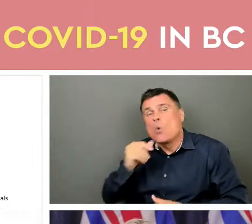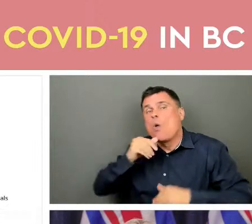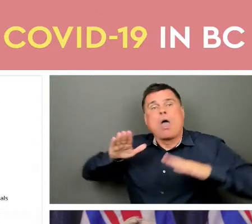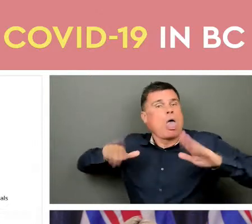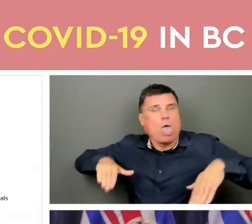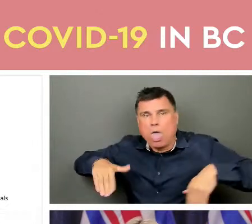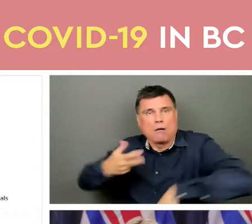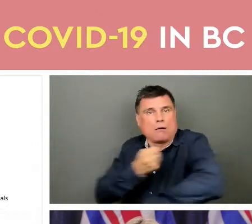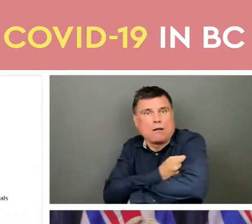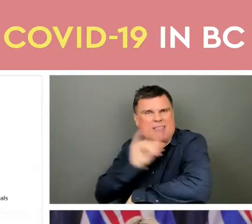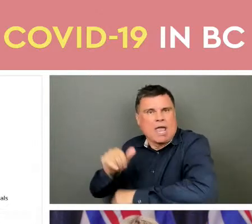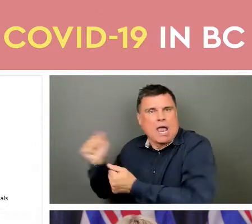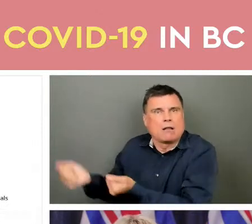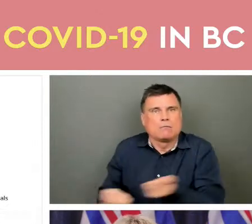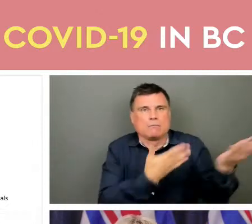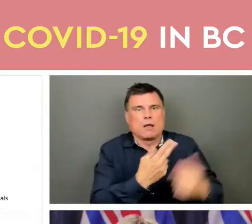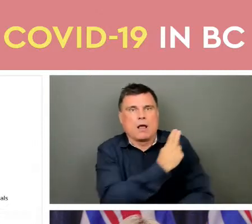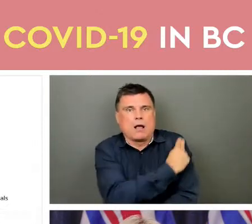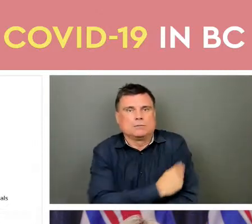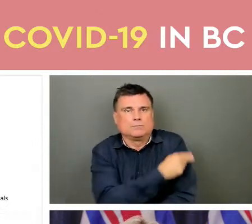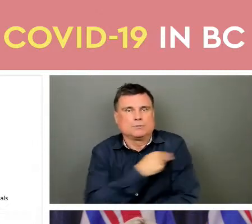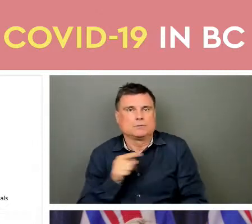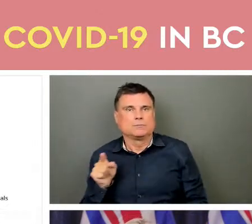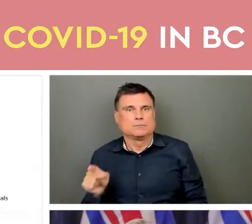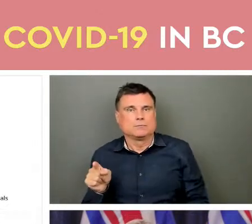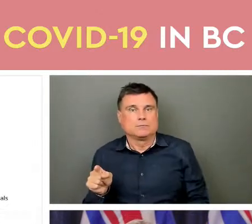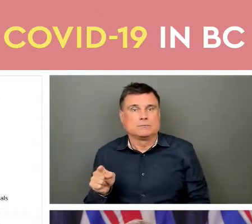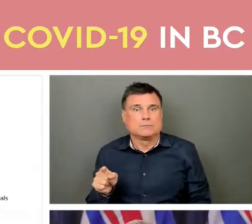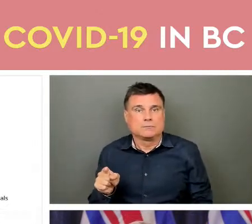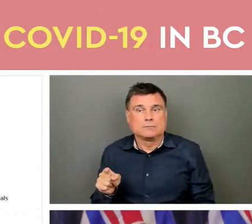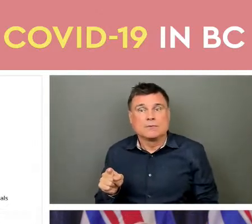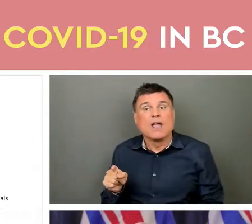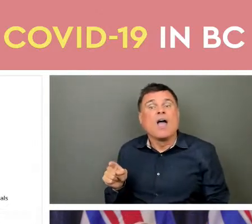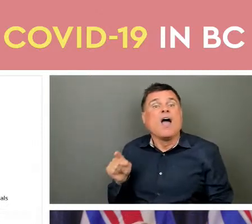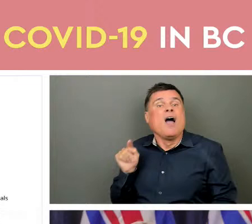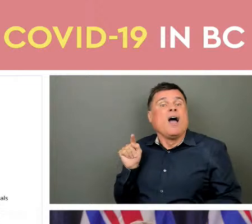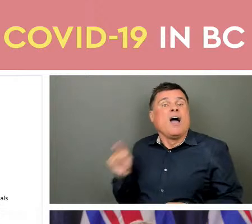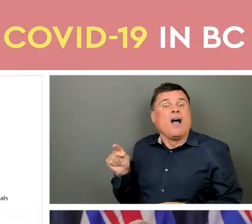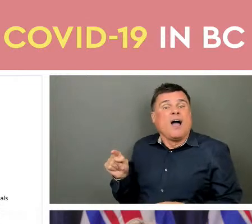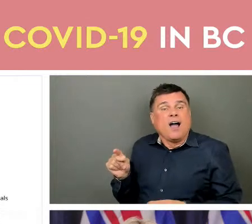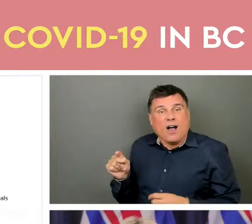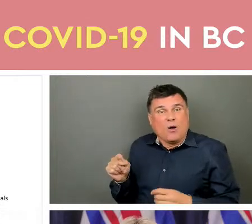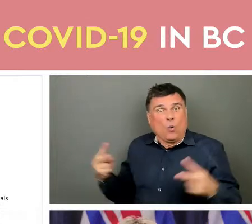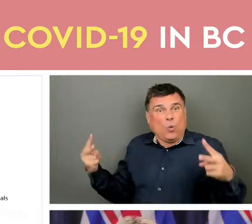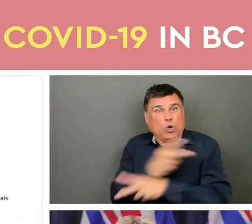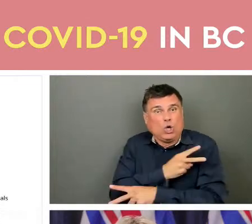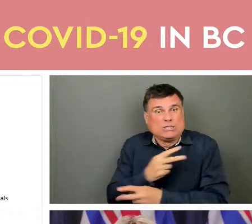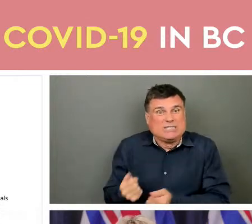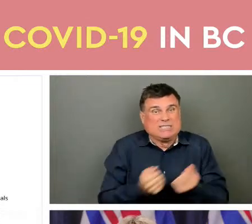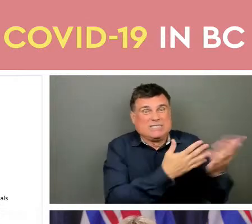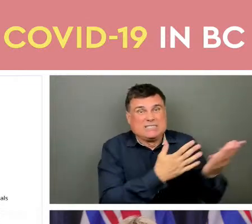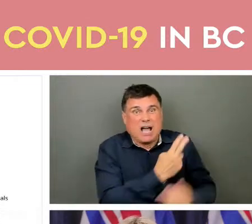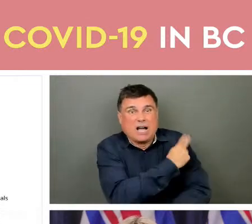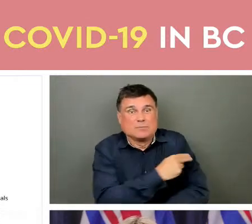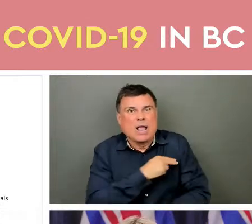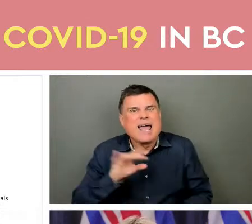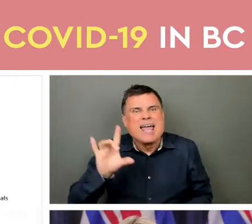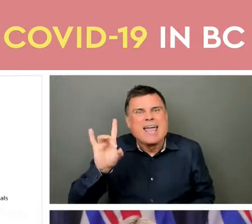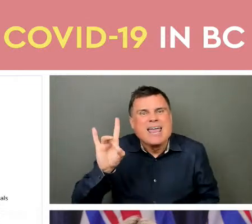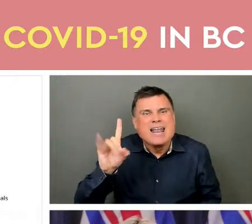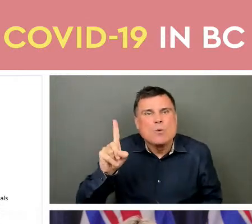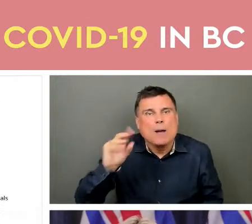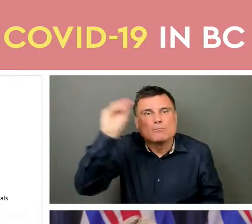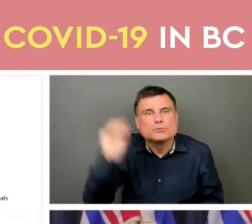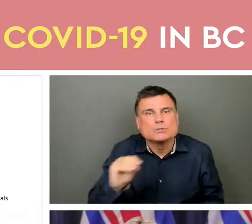immunized. Hospitalizations show even a greater disparity, where 81% of our hospitalizations, of the